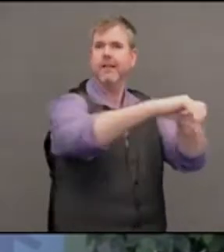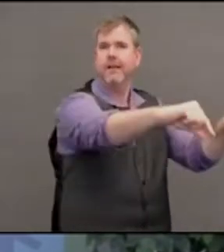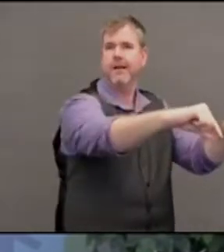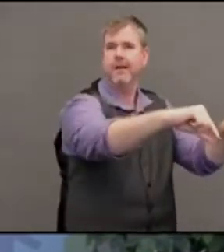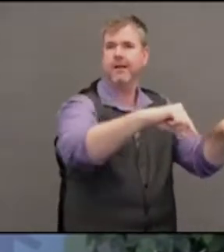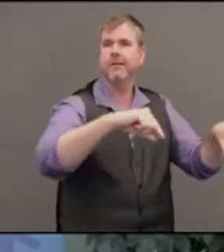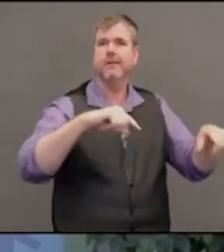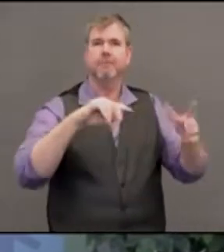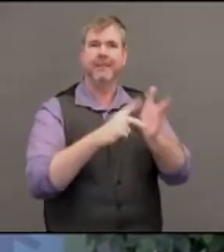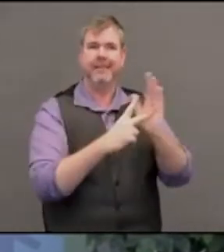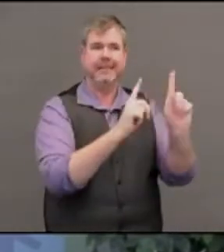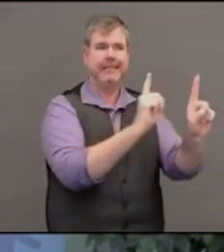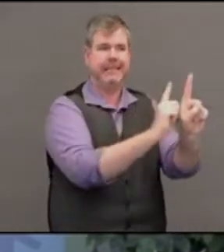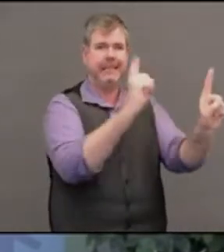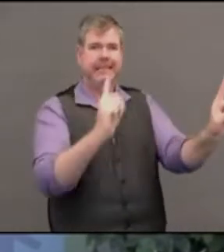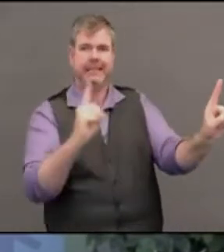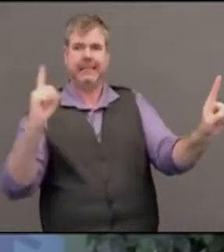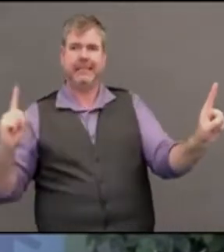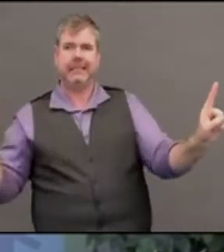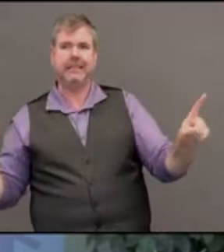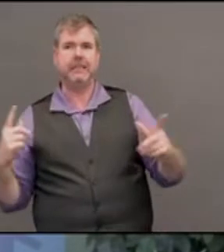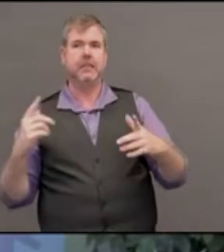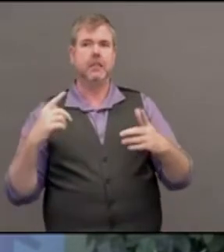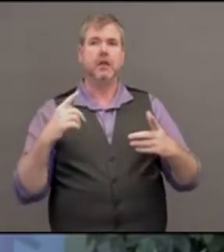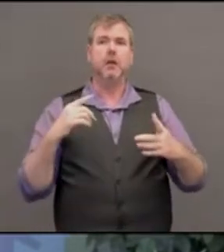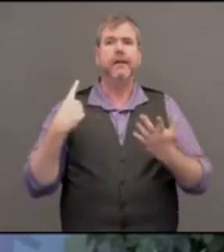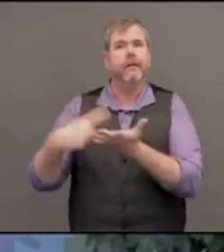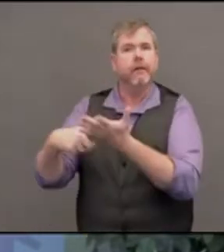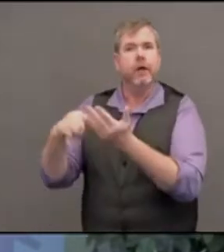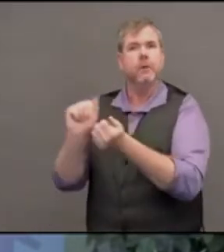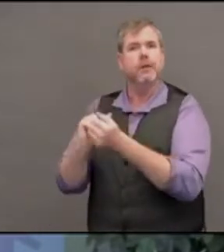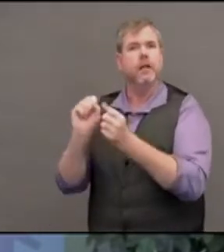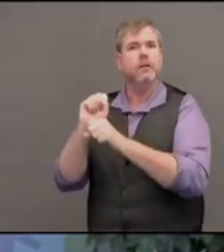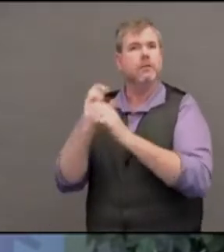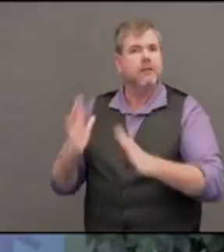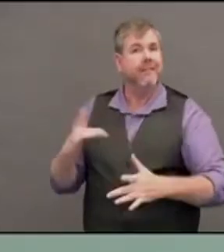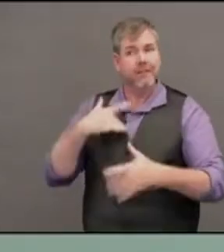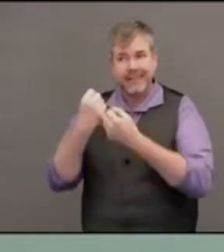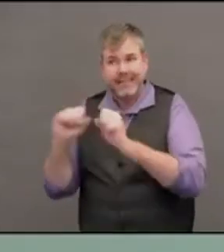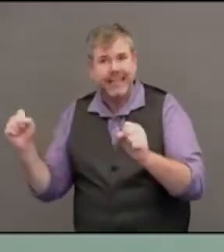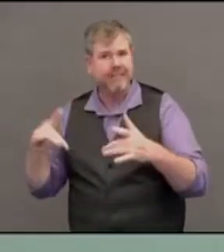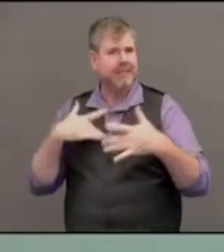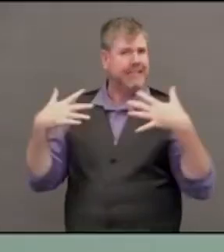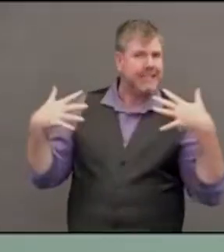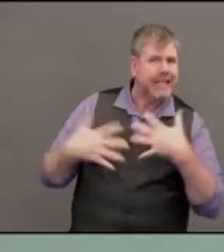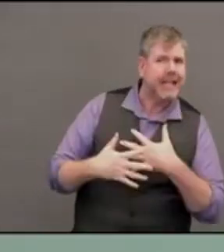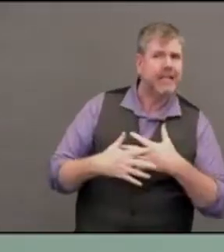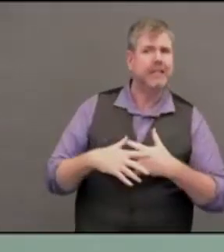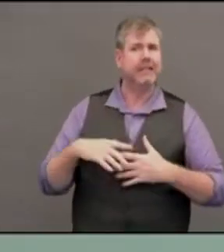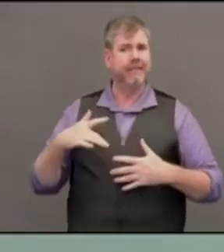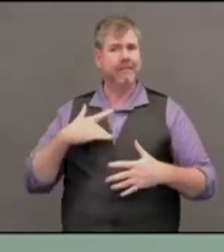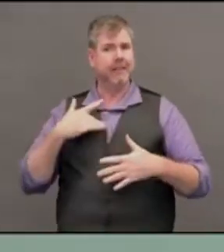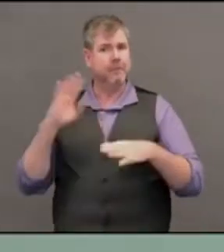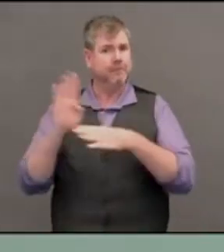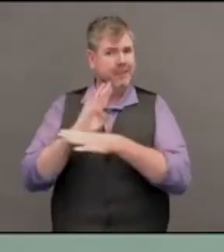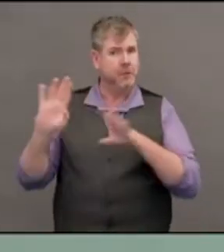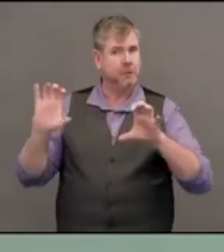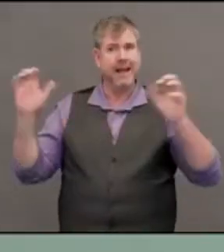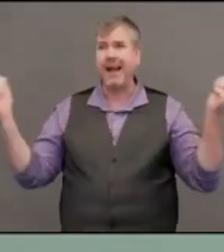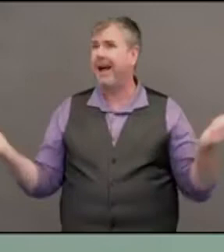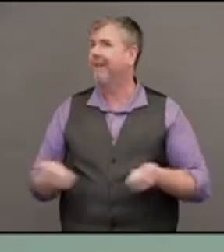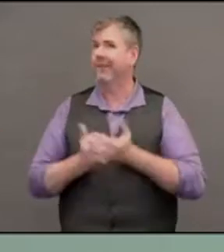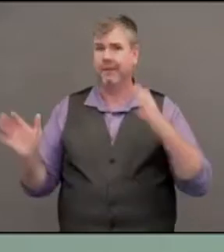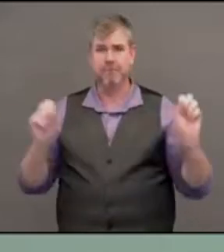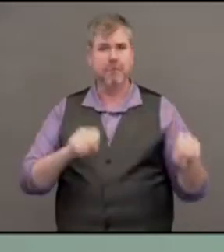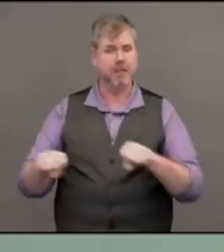feel safe, concerned, or scared in the workplace? Do you feel that your business is doing everything possible to stay safe? So it's not just about looking